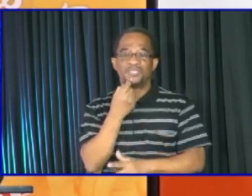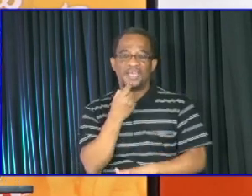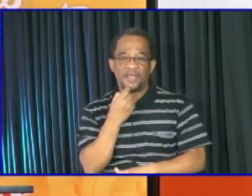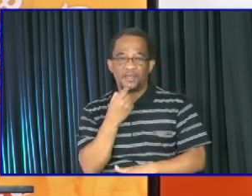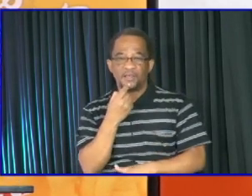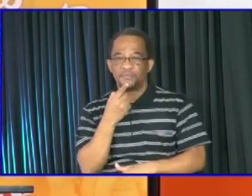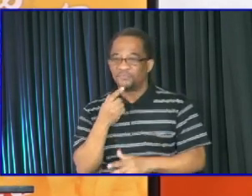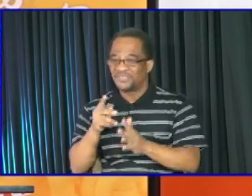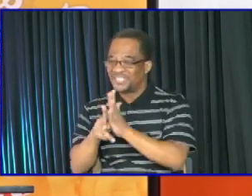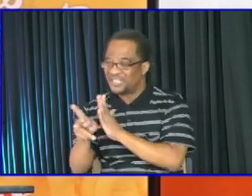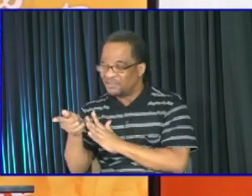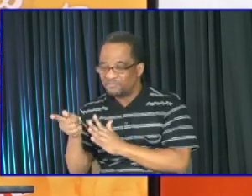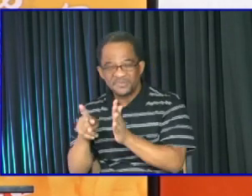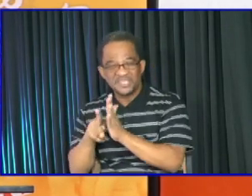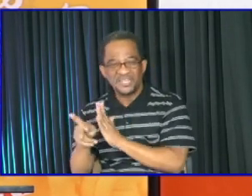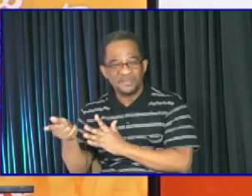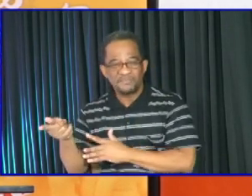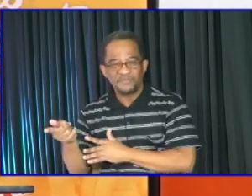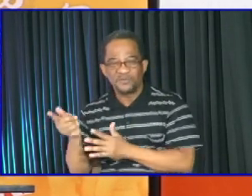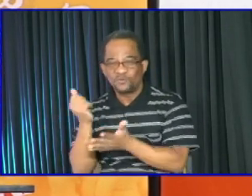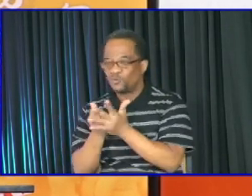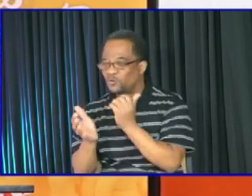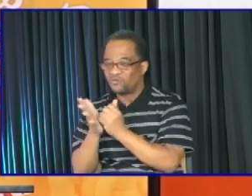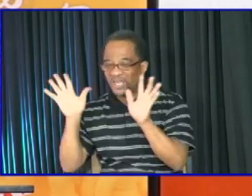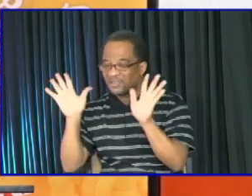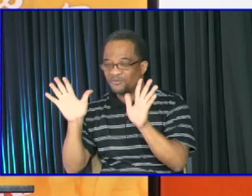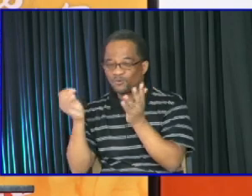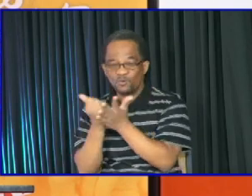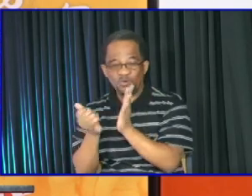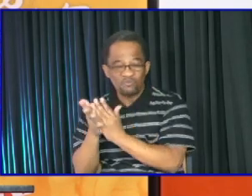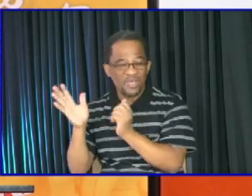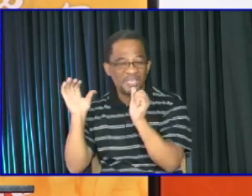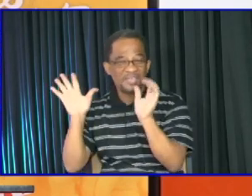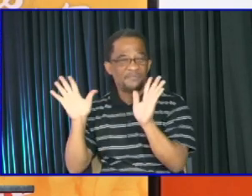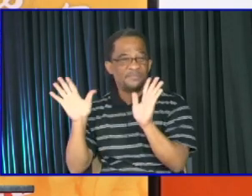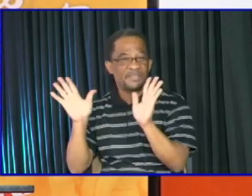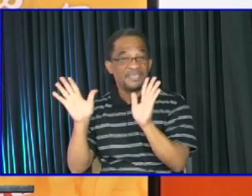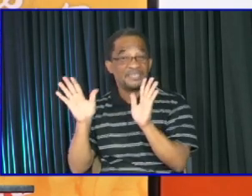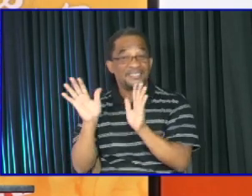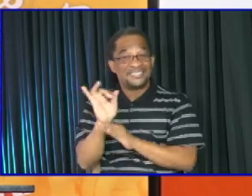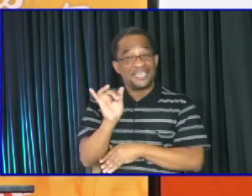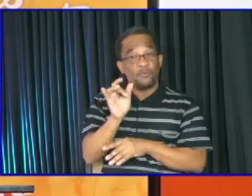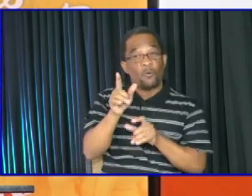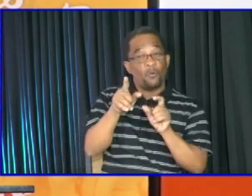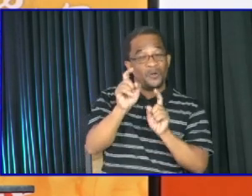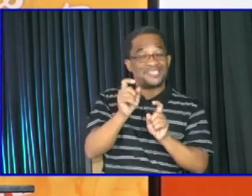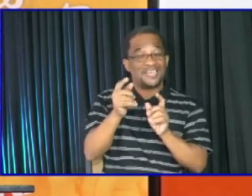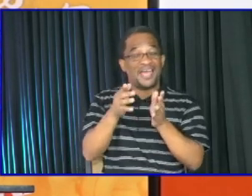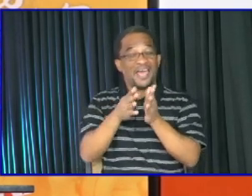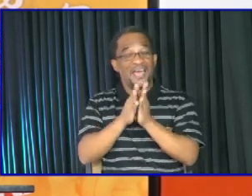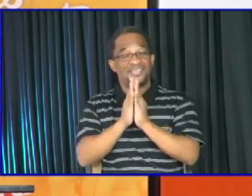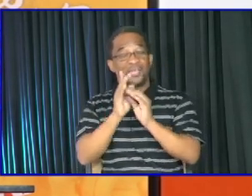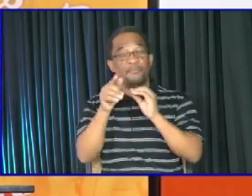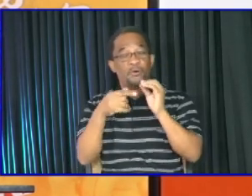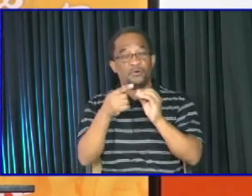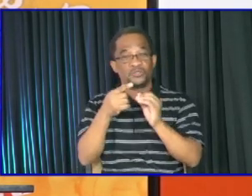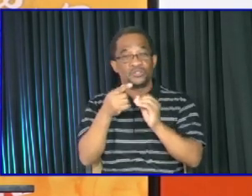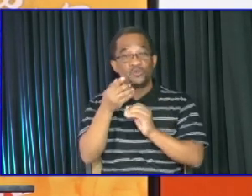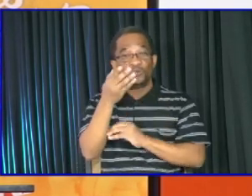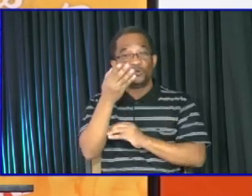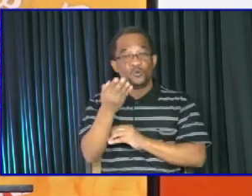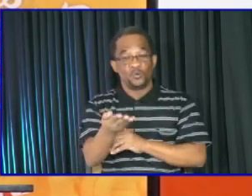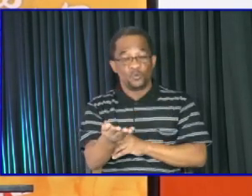him. And tonight the same question is asked of you. What shall I do? What shall I do